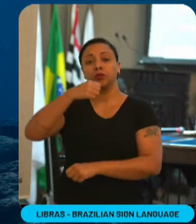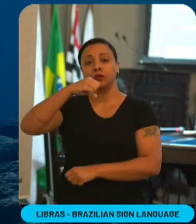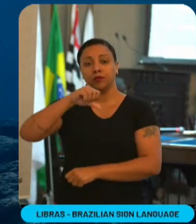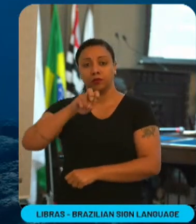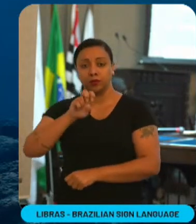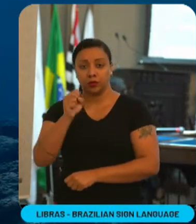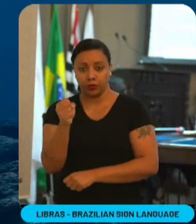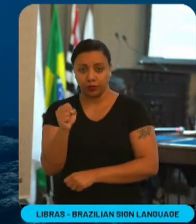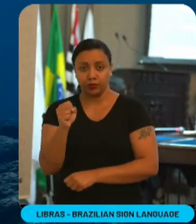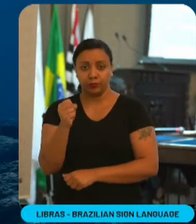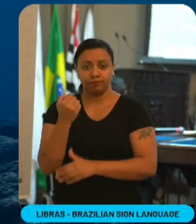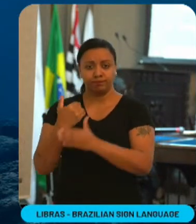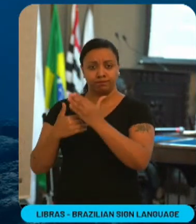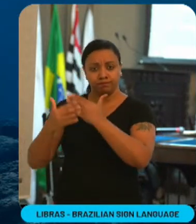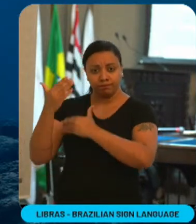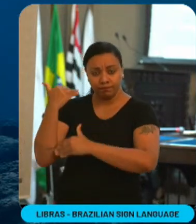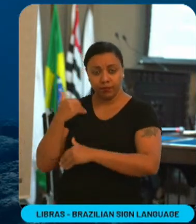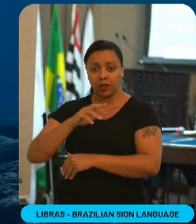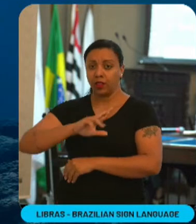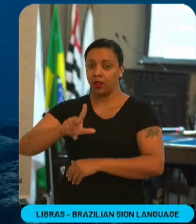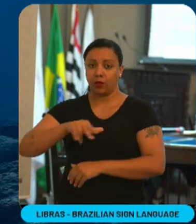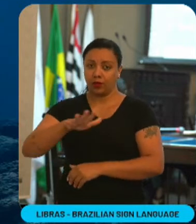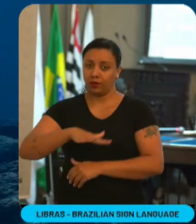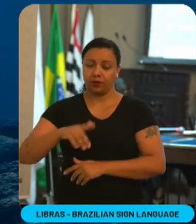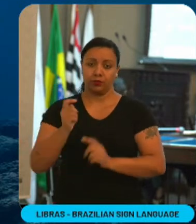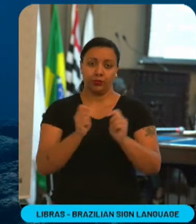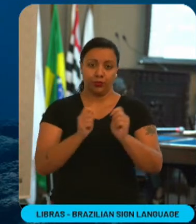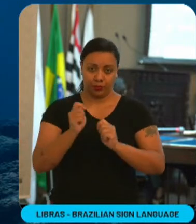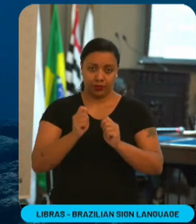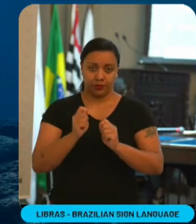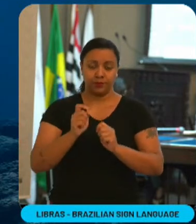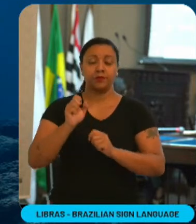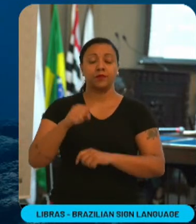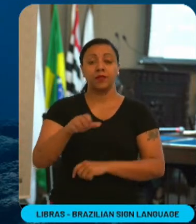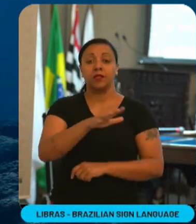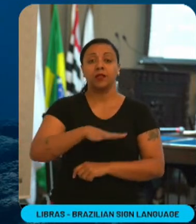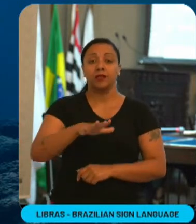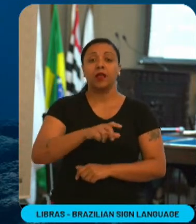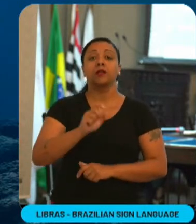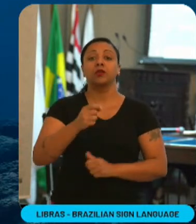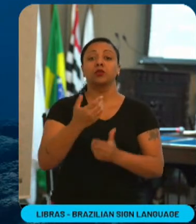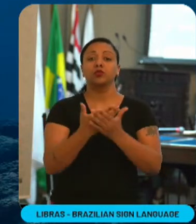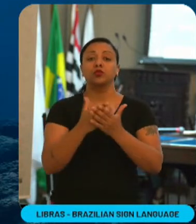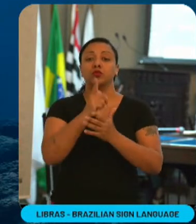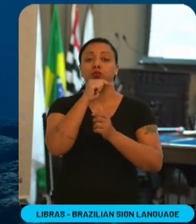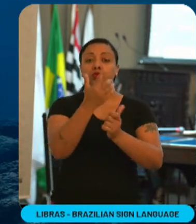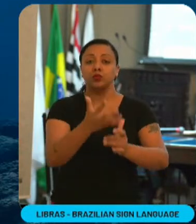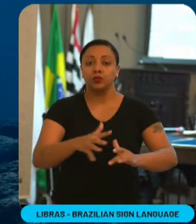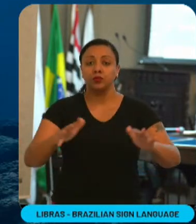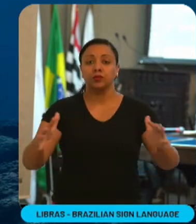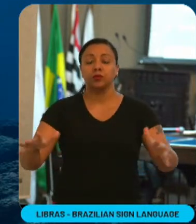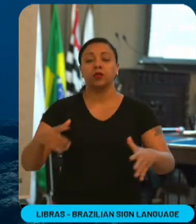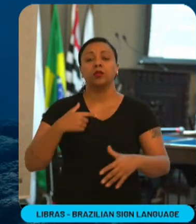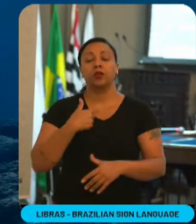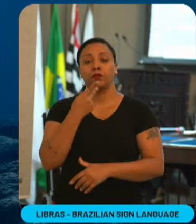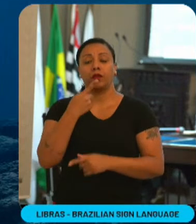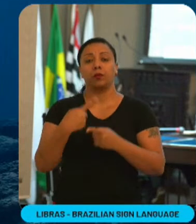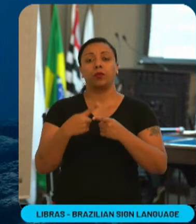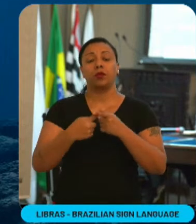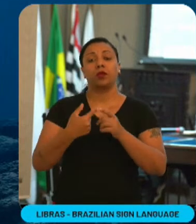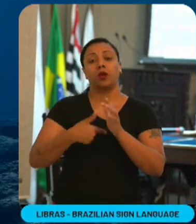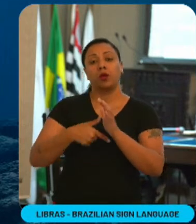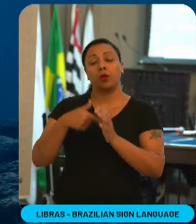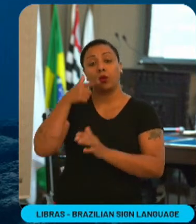from 1958. It is not even in the area of economy, but oceanography. And I do this link